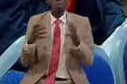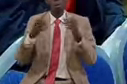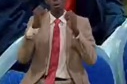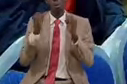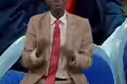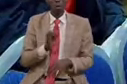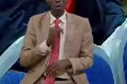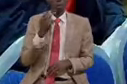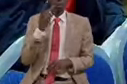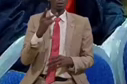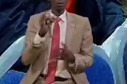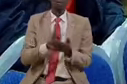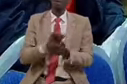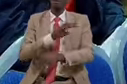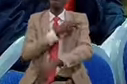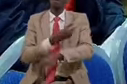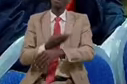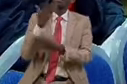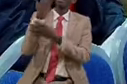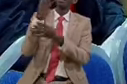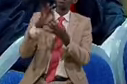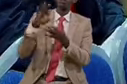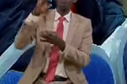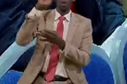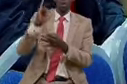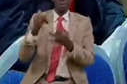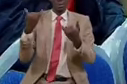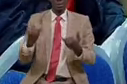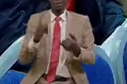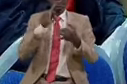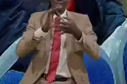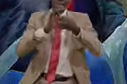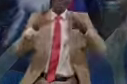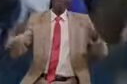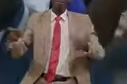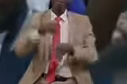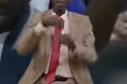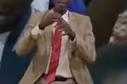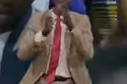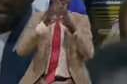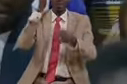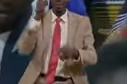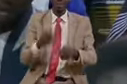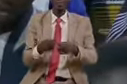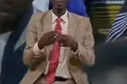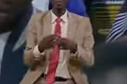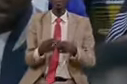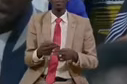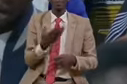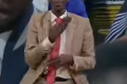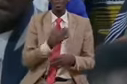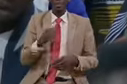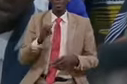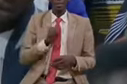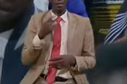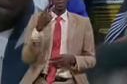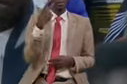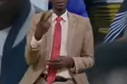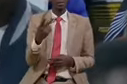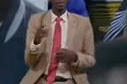that mighty hand spiritually is untying you tonight. And I see that as